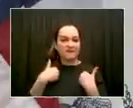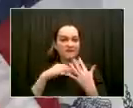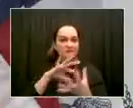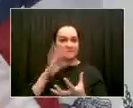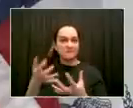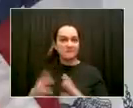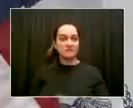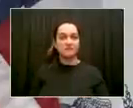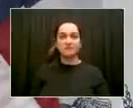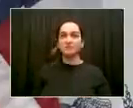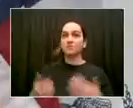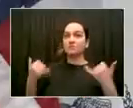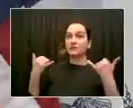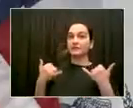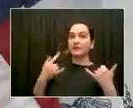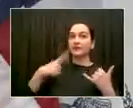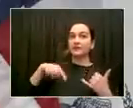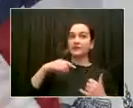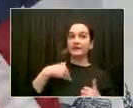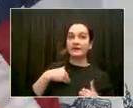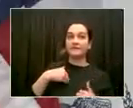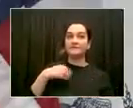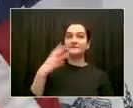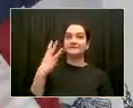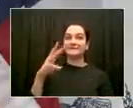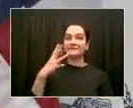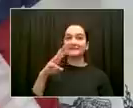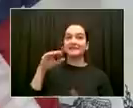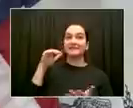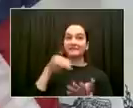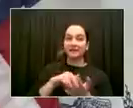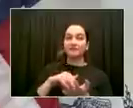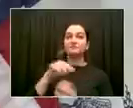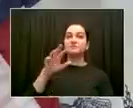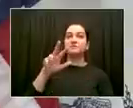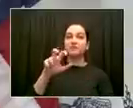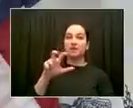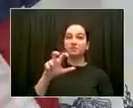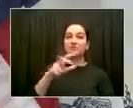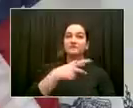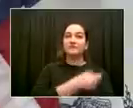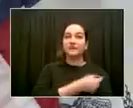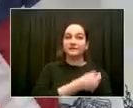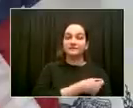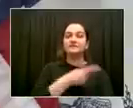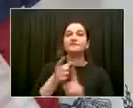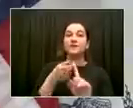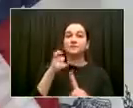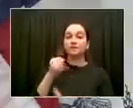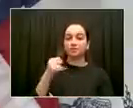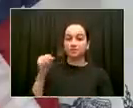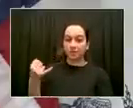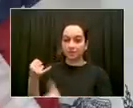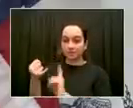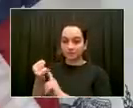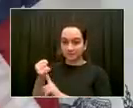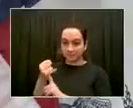16,300 doses of Johnson & Johnson in hand, 8,000 more in transit. I don't have the exact arrival